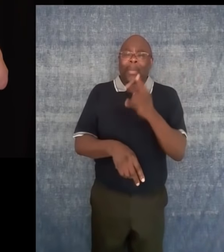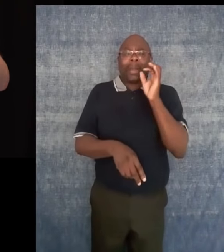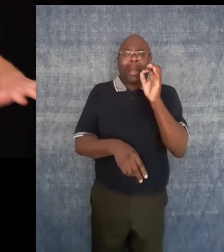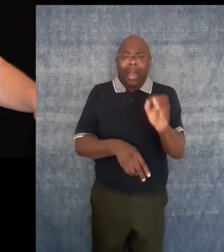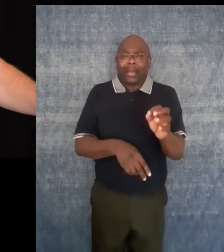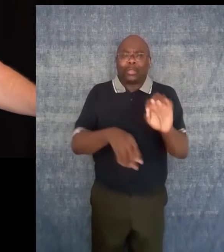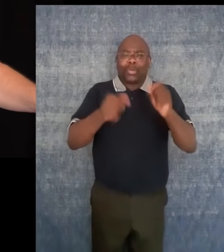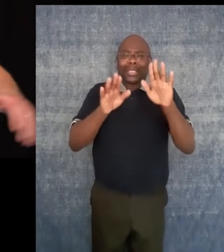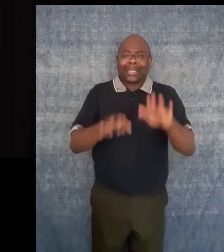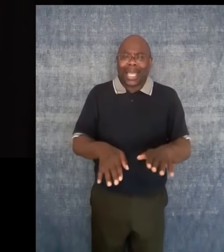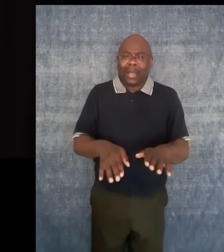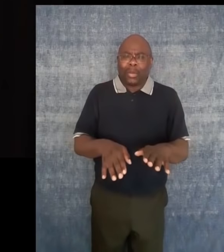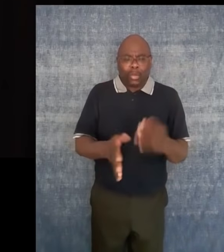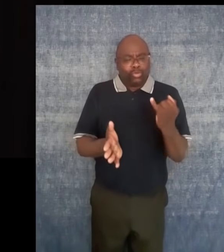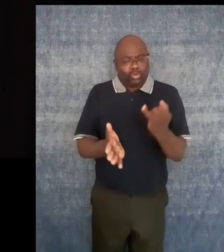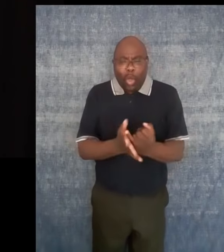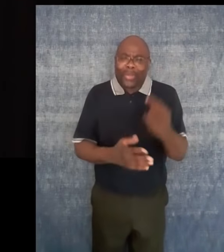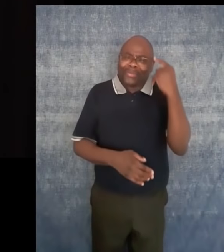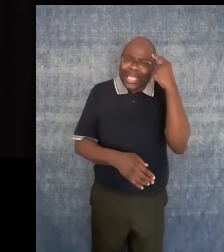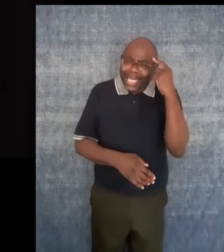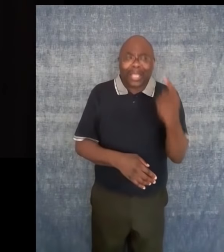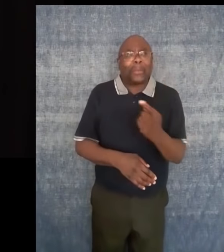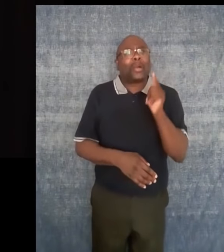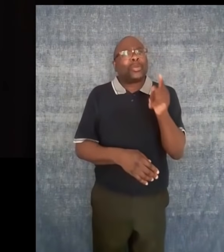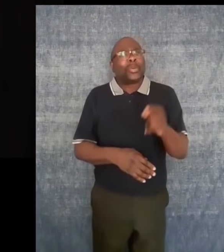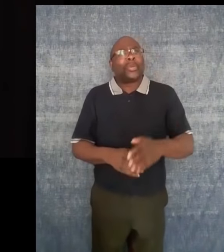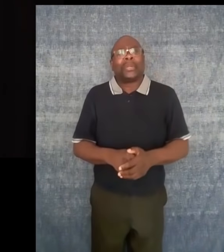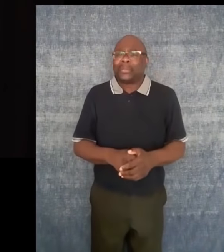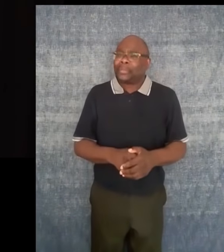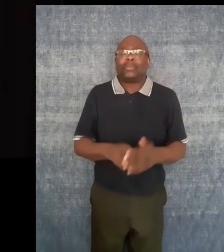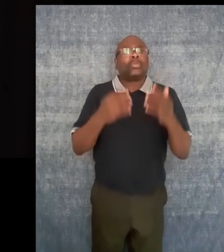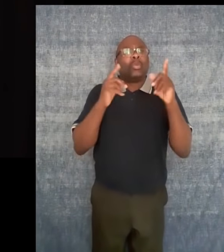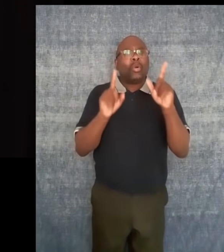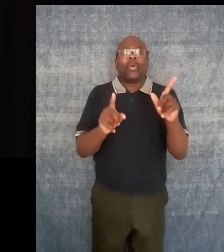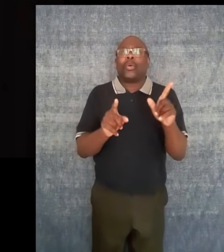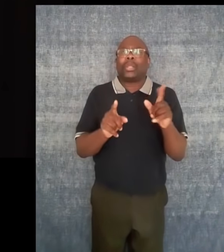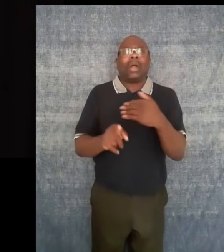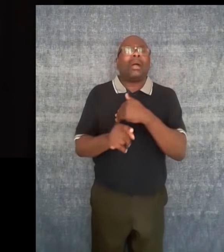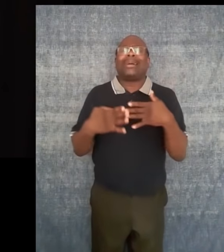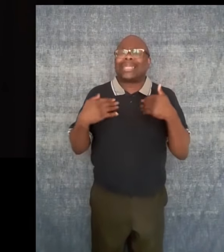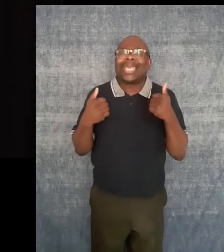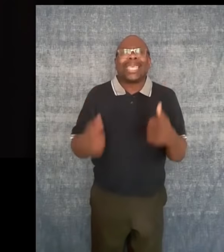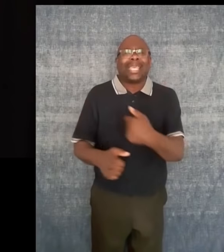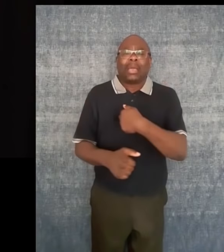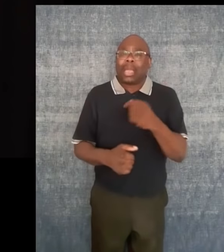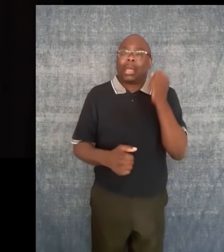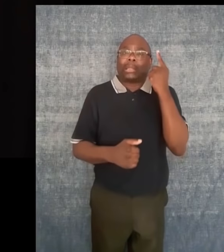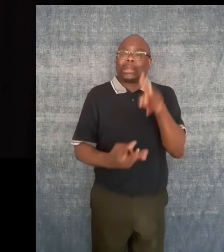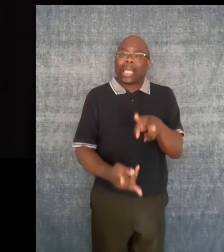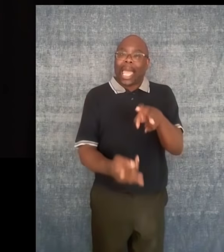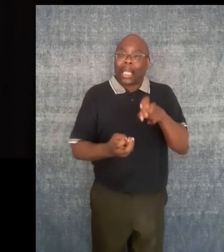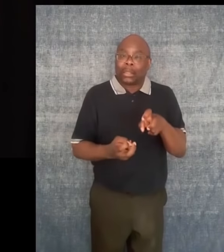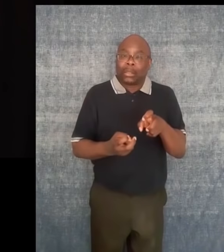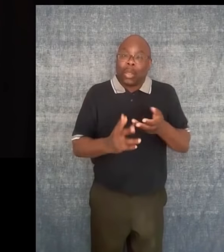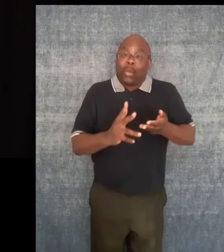you to break down all our wrong thinking about you. Lord, would you heal our hearts that we would understand,